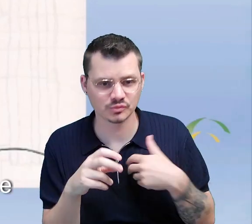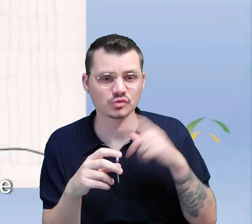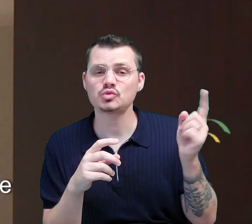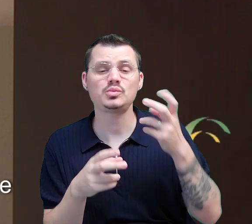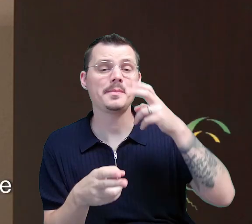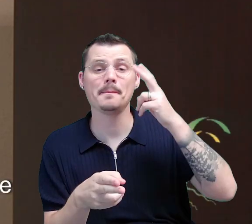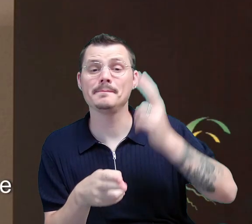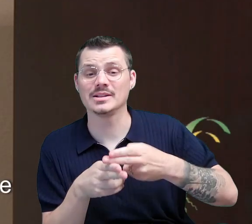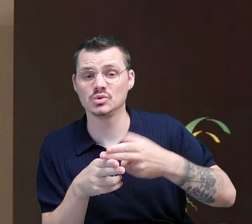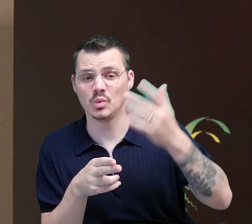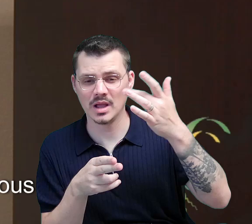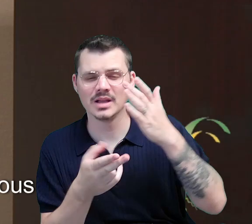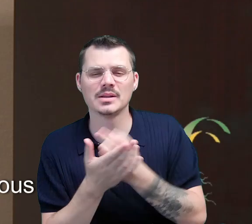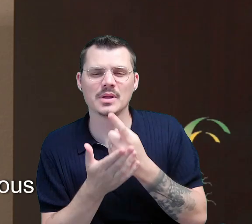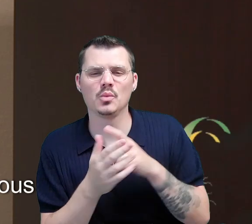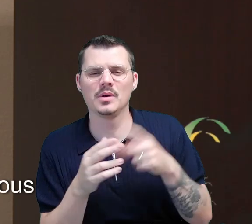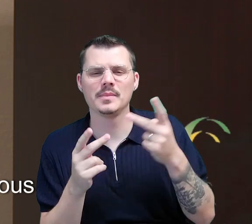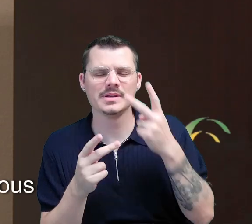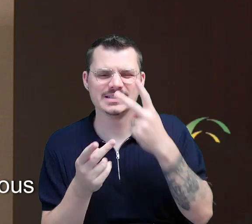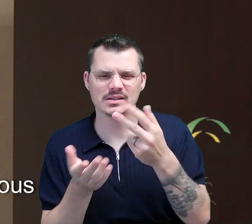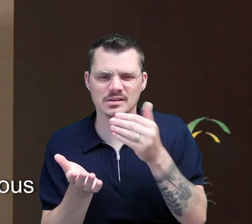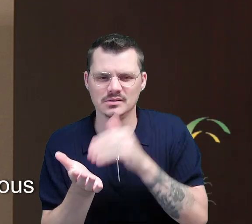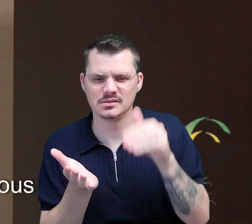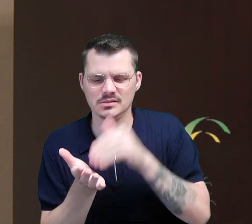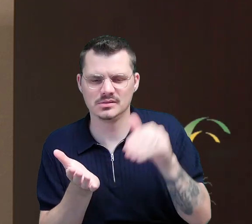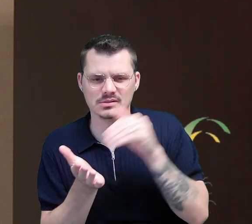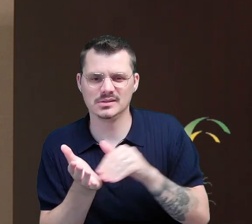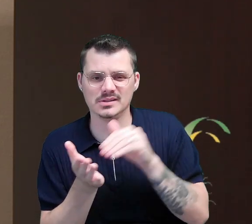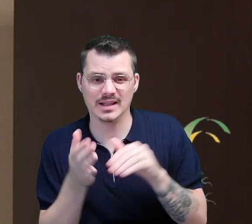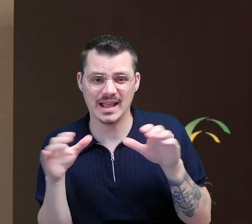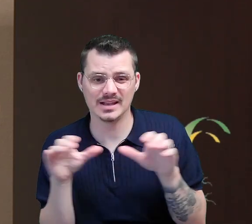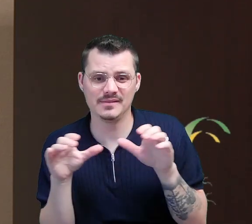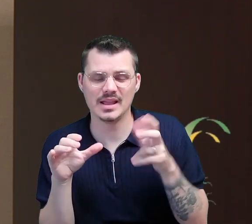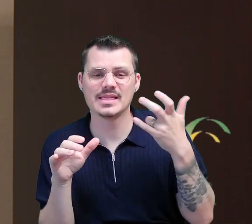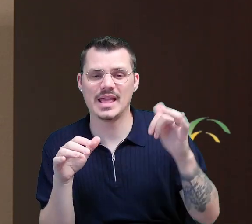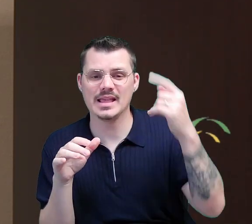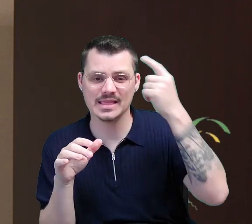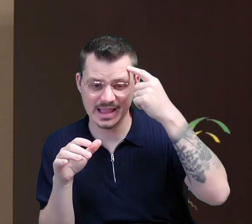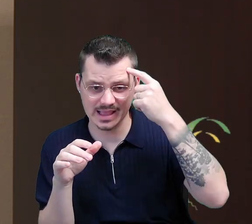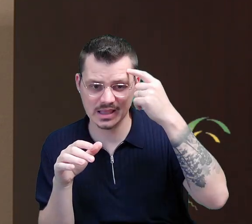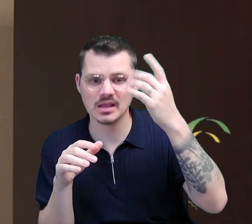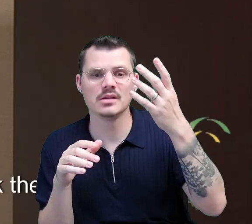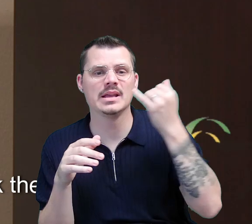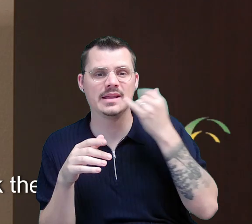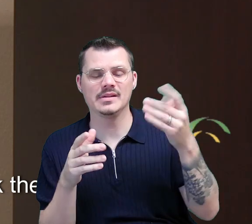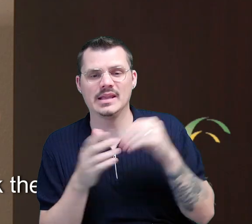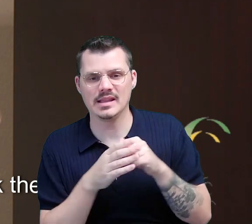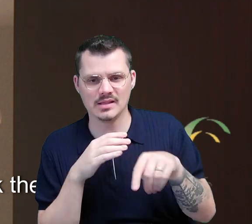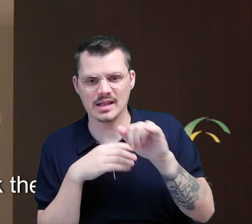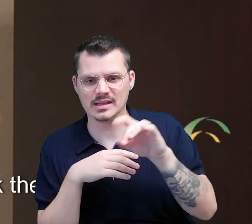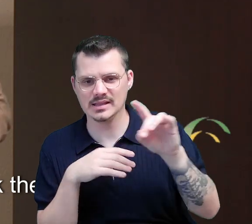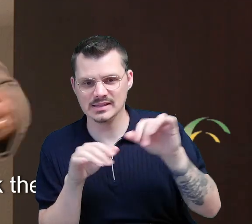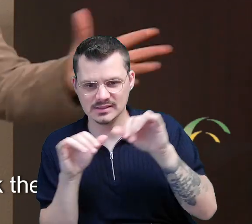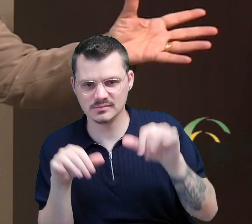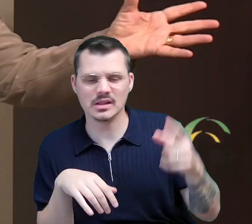mention this only because sometimes when people see repetitious activities, they think either, if they're in the DD